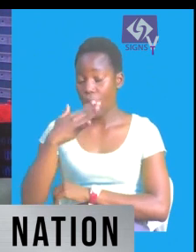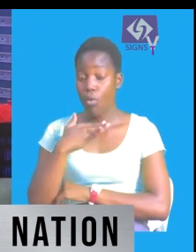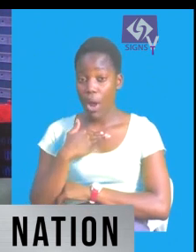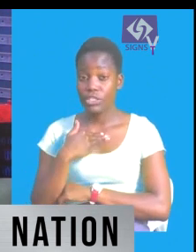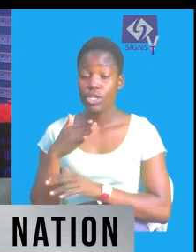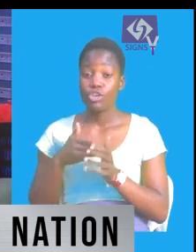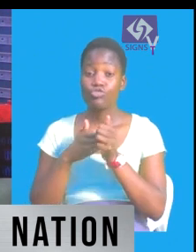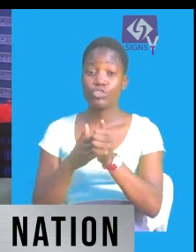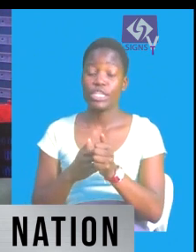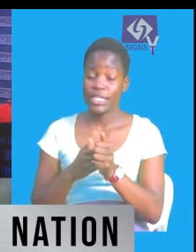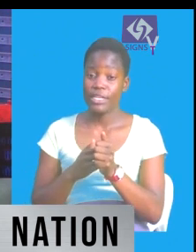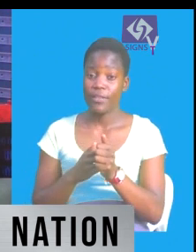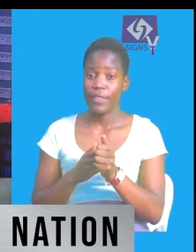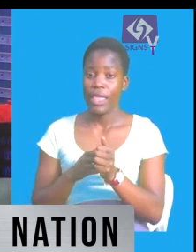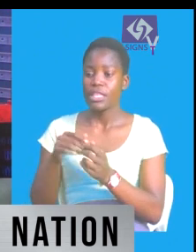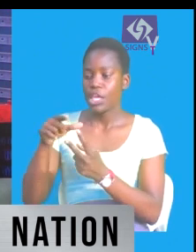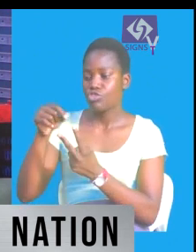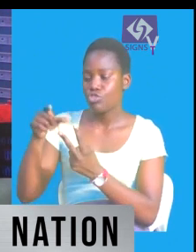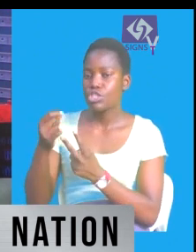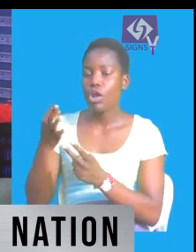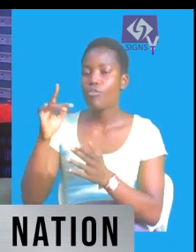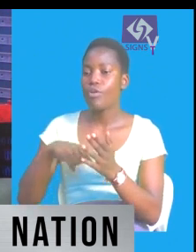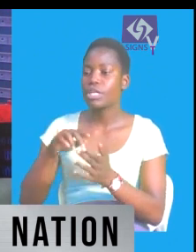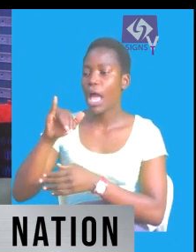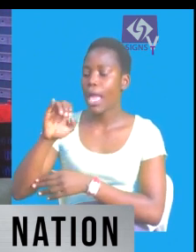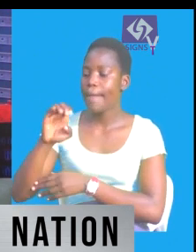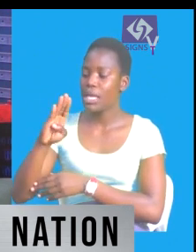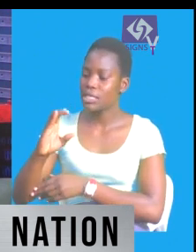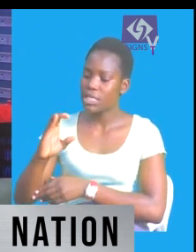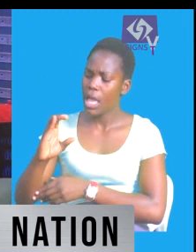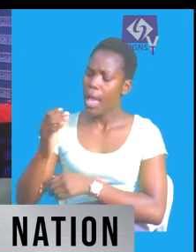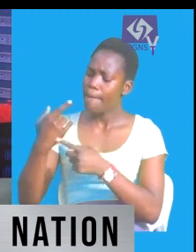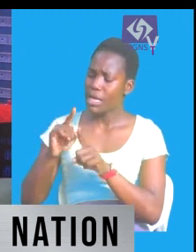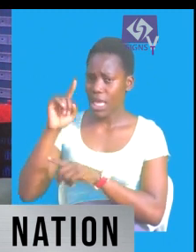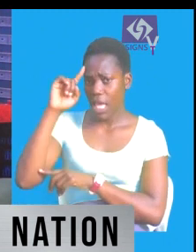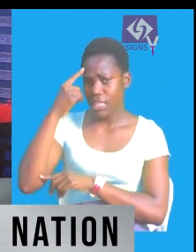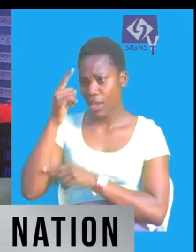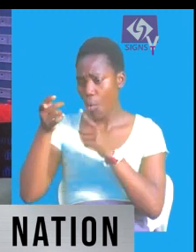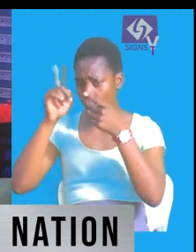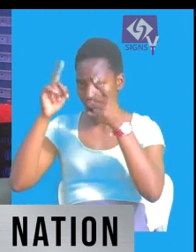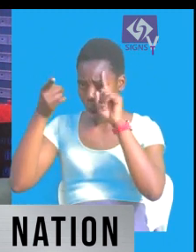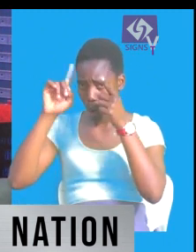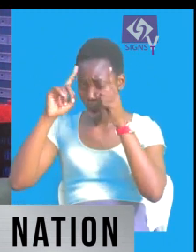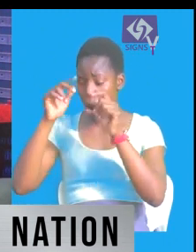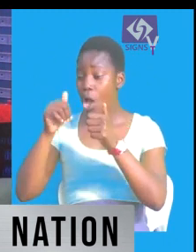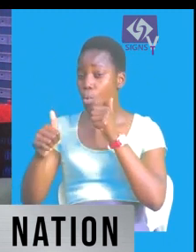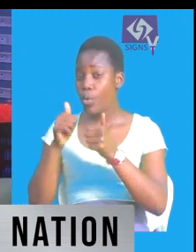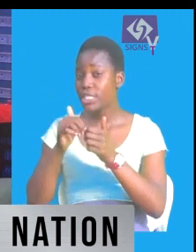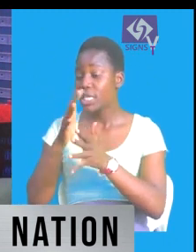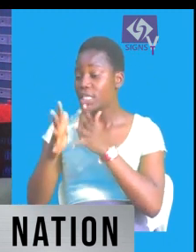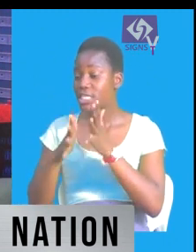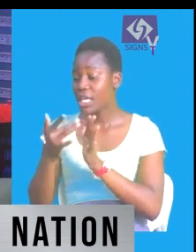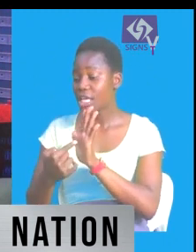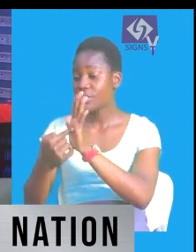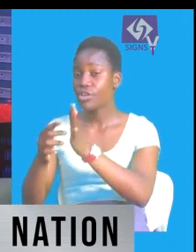over the selection of IBC. But could it just be an assumption? What clear signs have they really shown that they